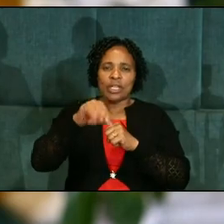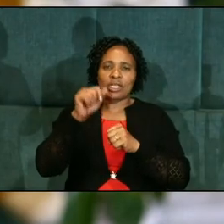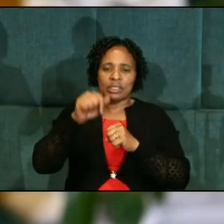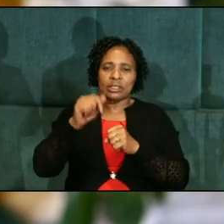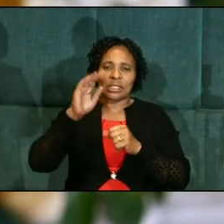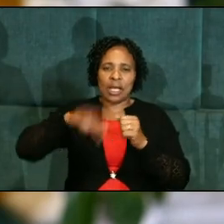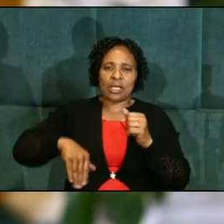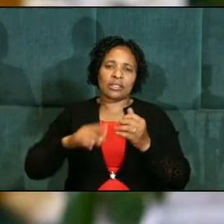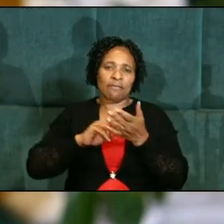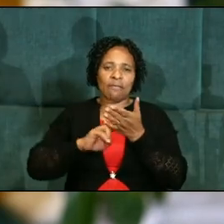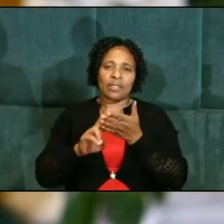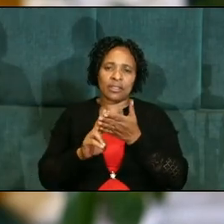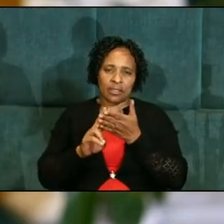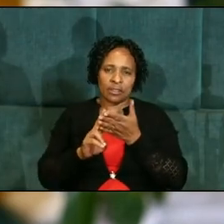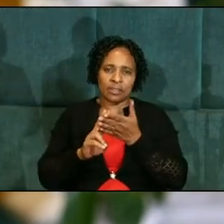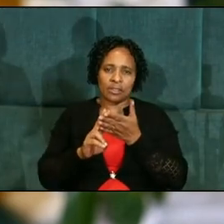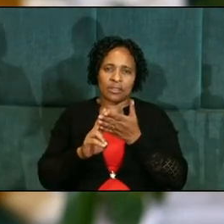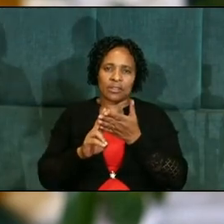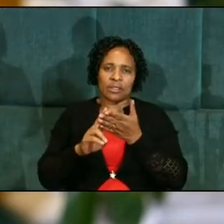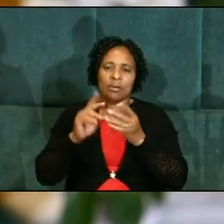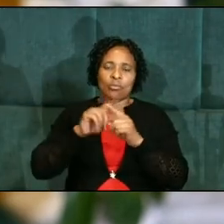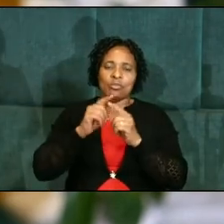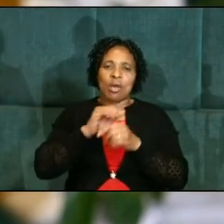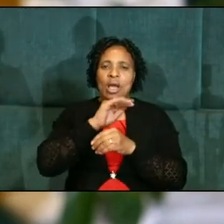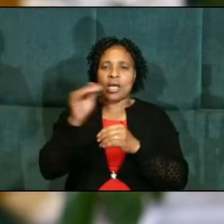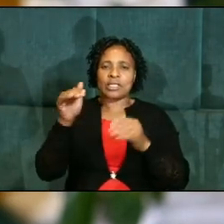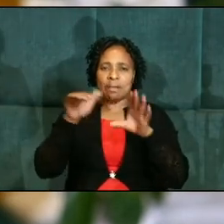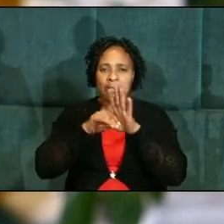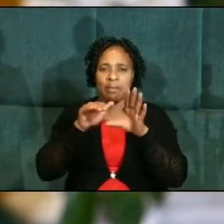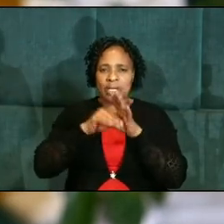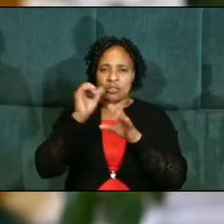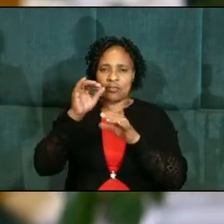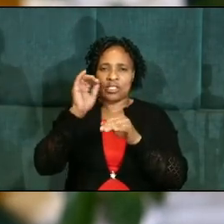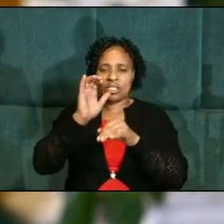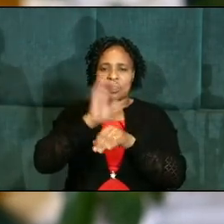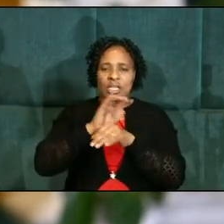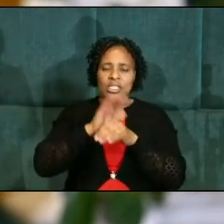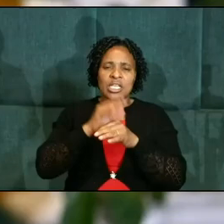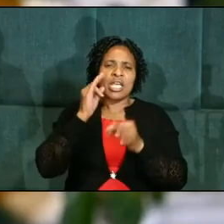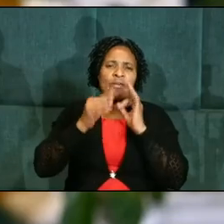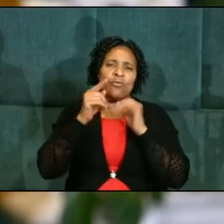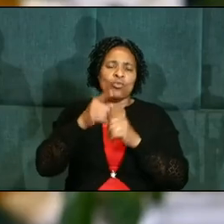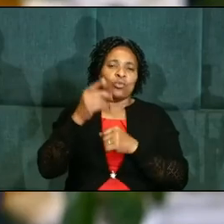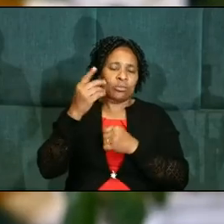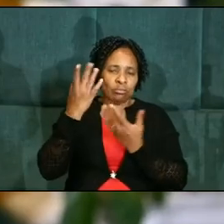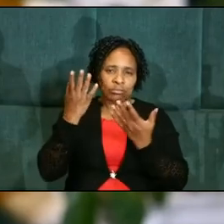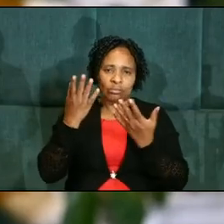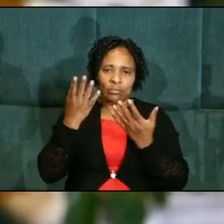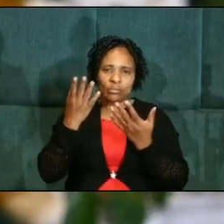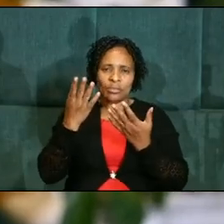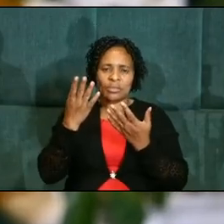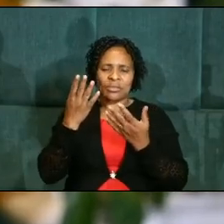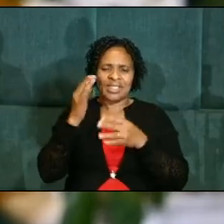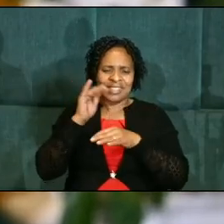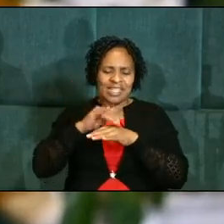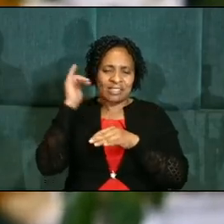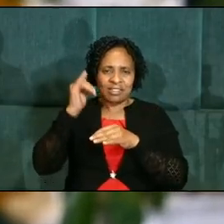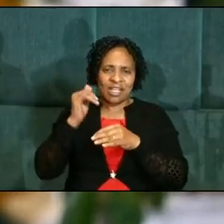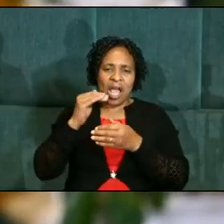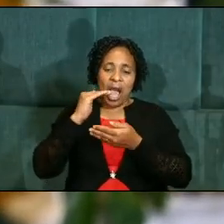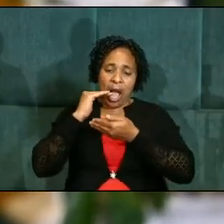stanza, and I'm going to ask members of this church, if you sense a